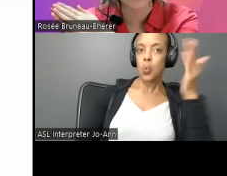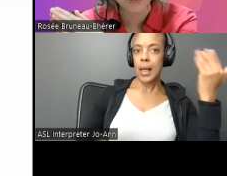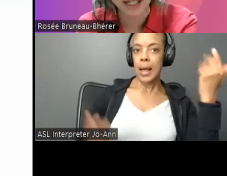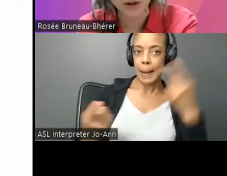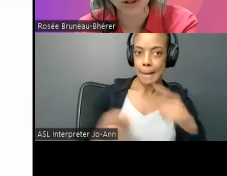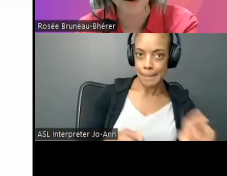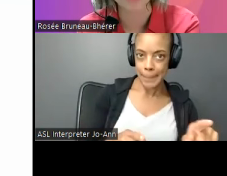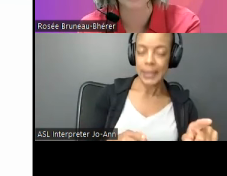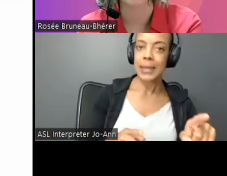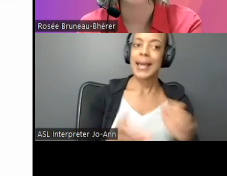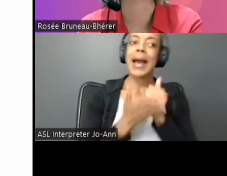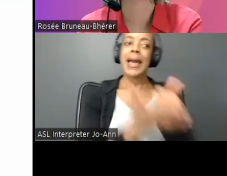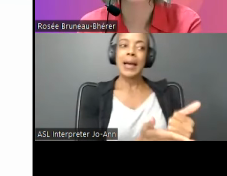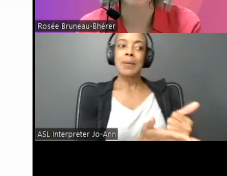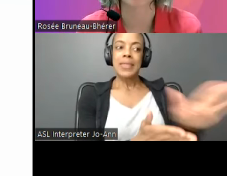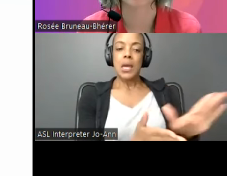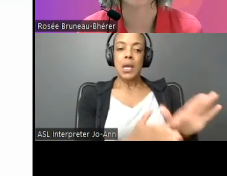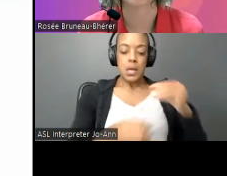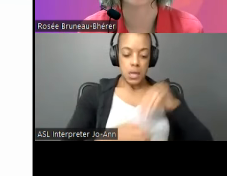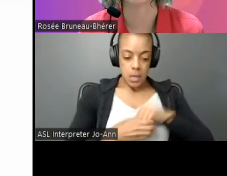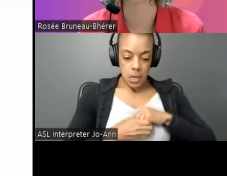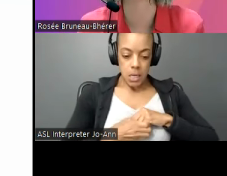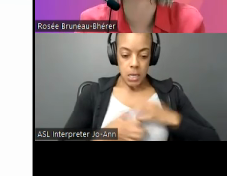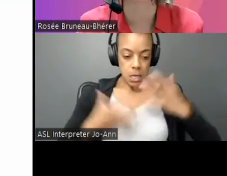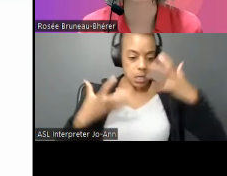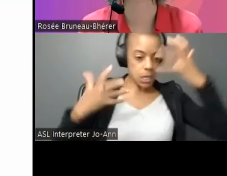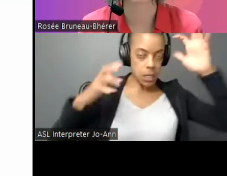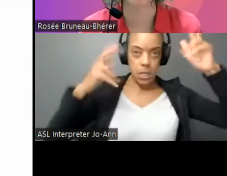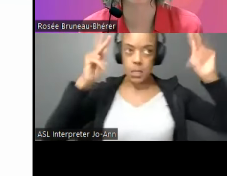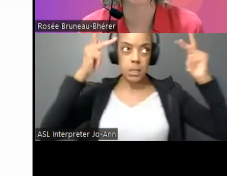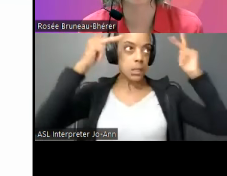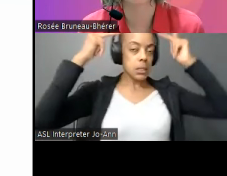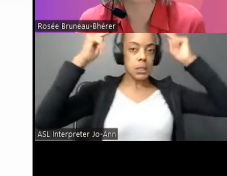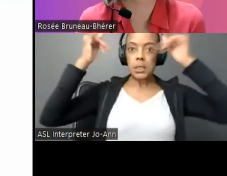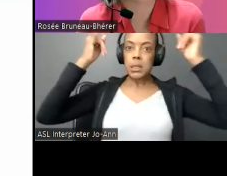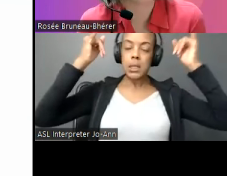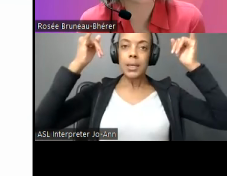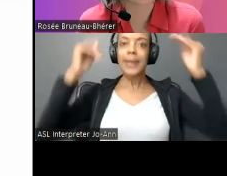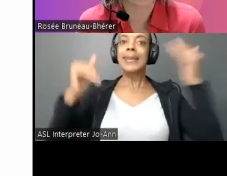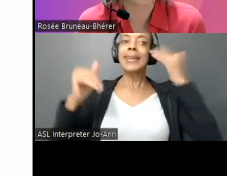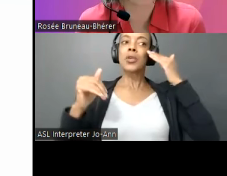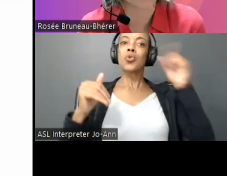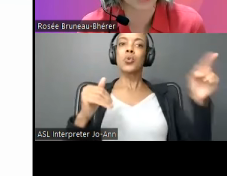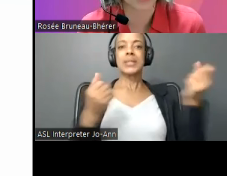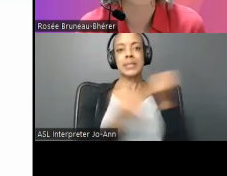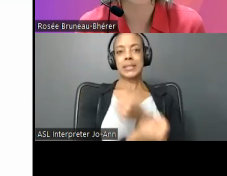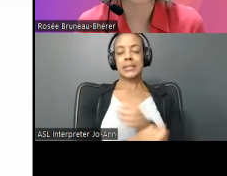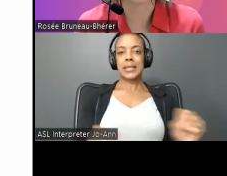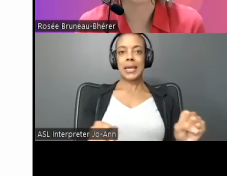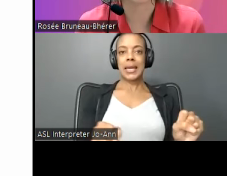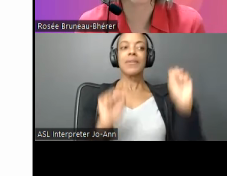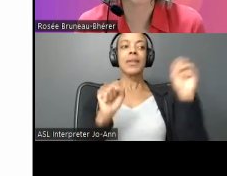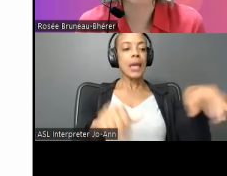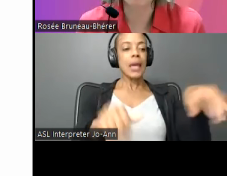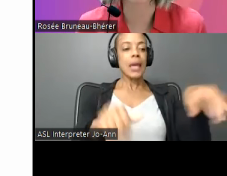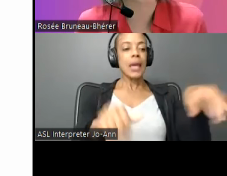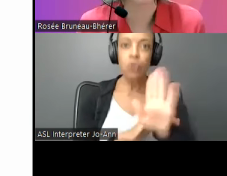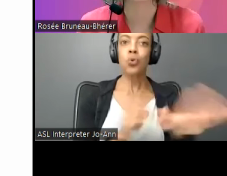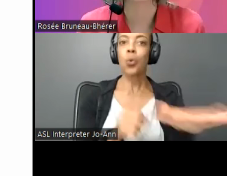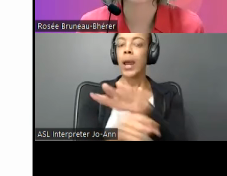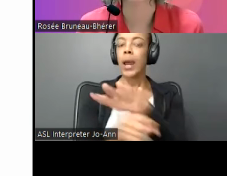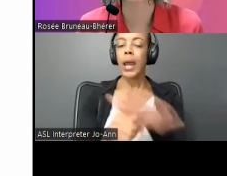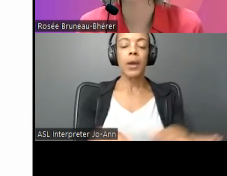system that during this period of time, he is safe. He can lay his troubles